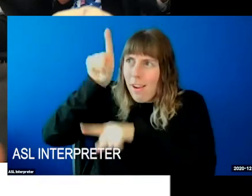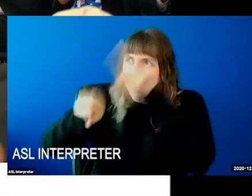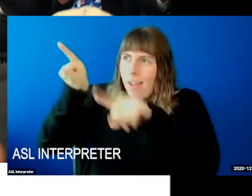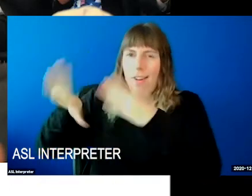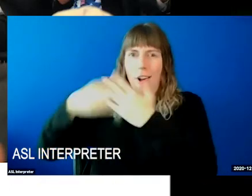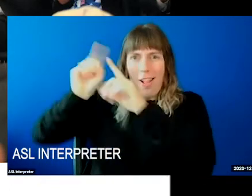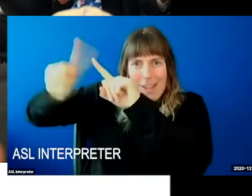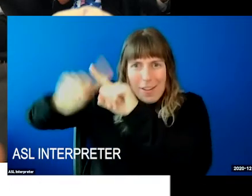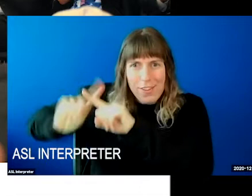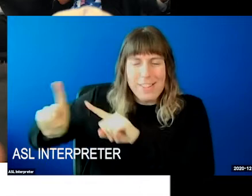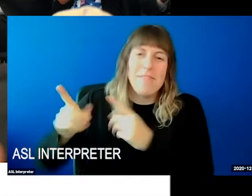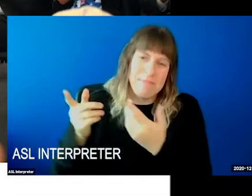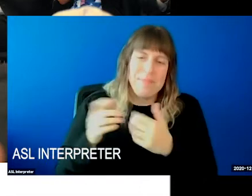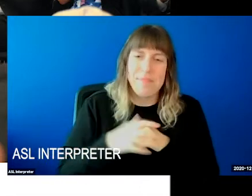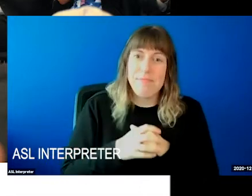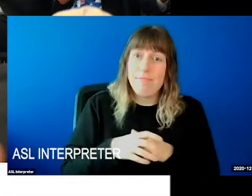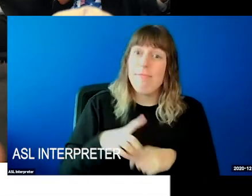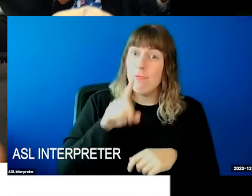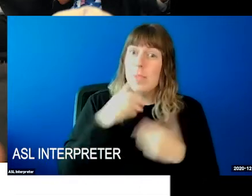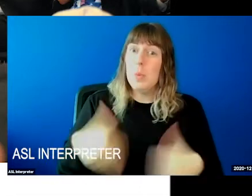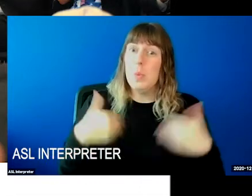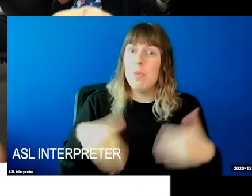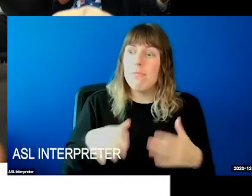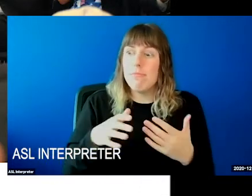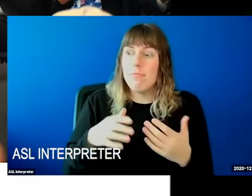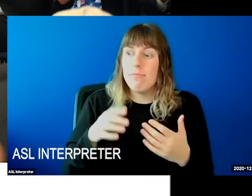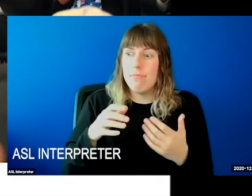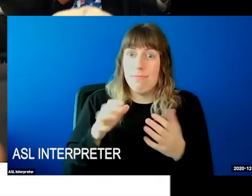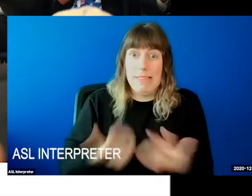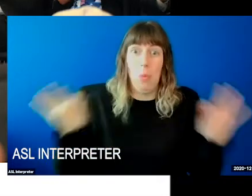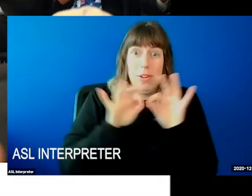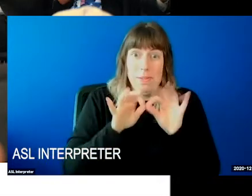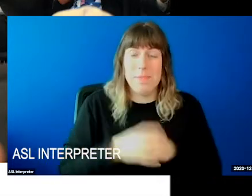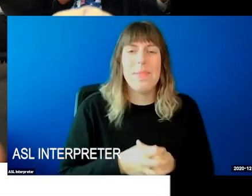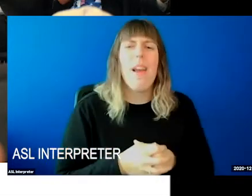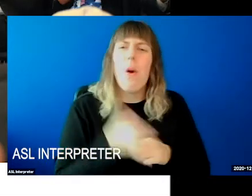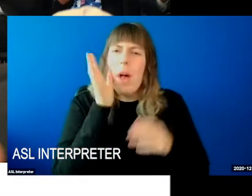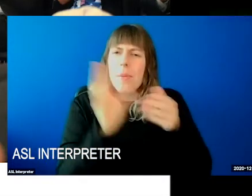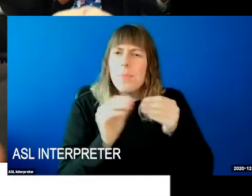difference was quite a big deal. I'll just say one more